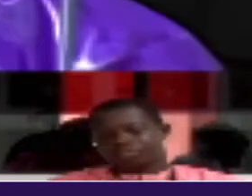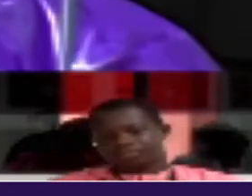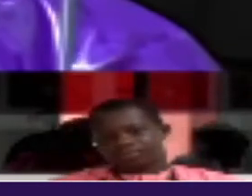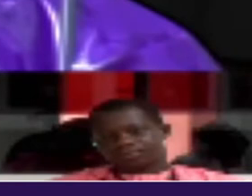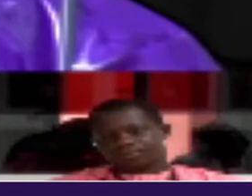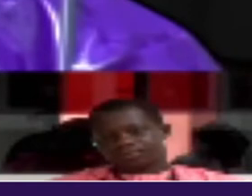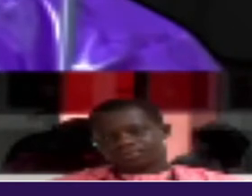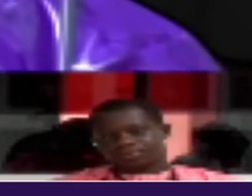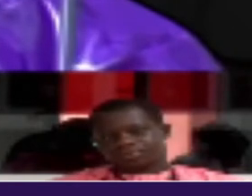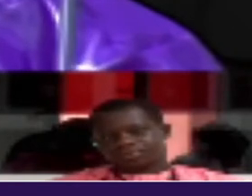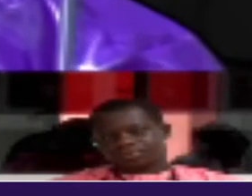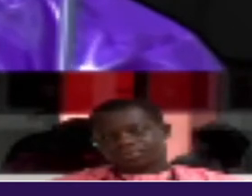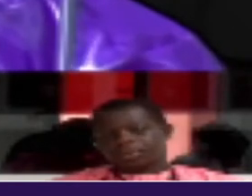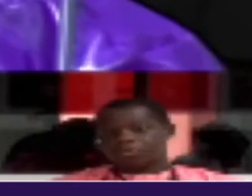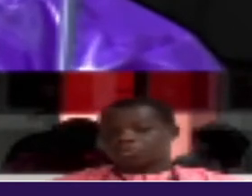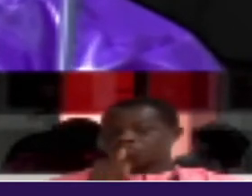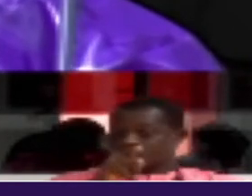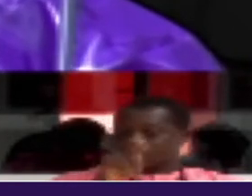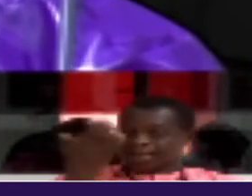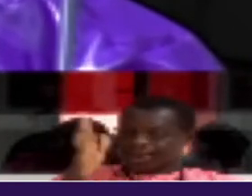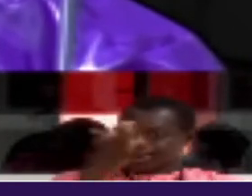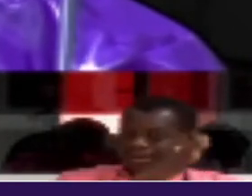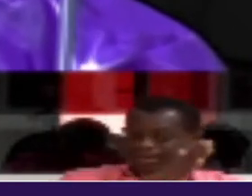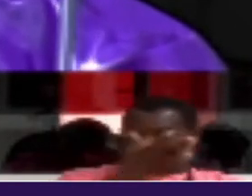Were you at any point in time